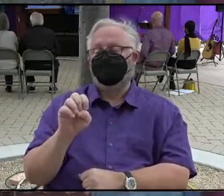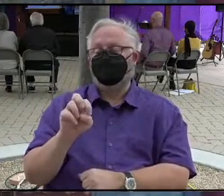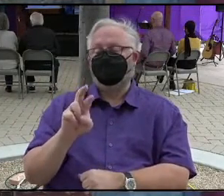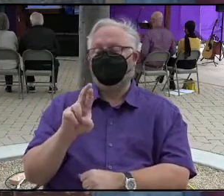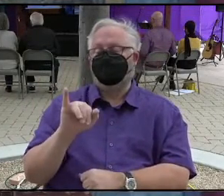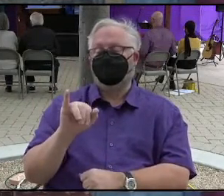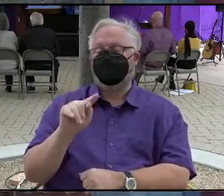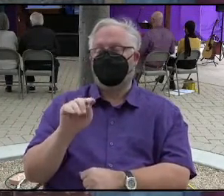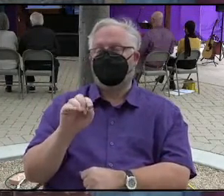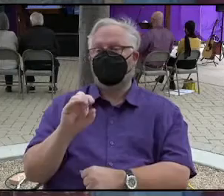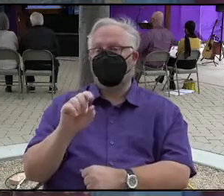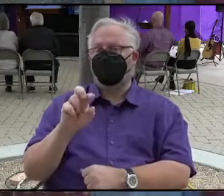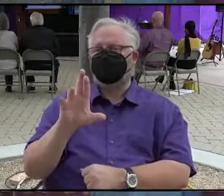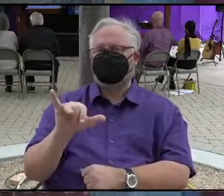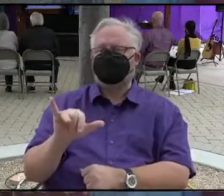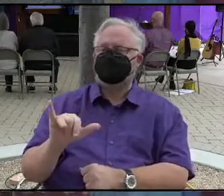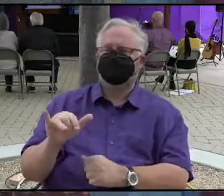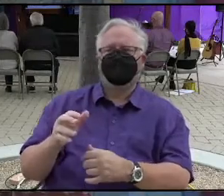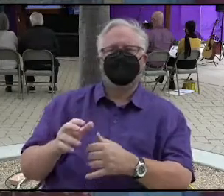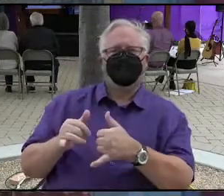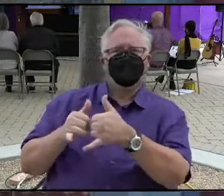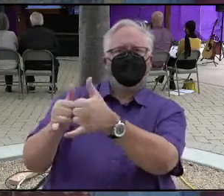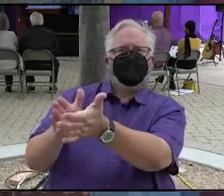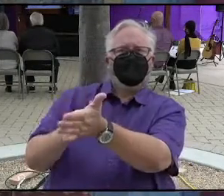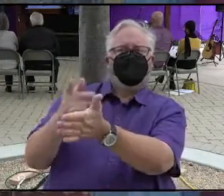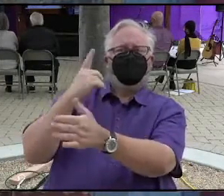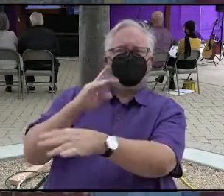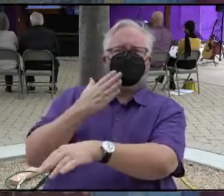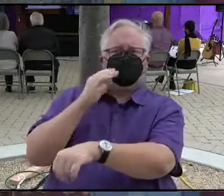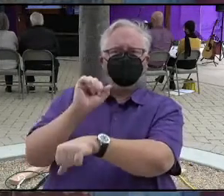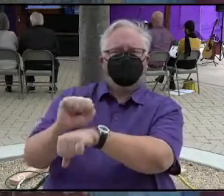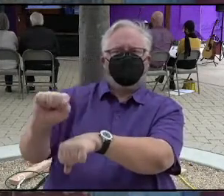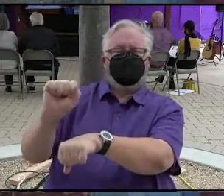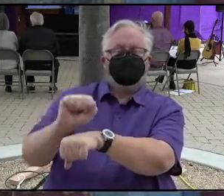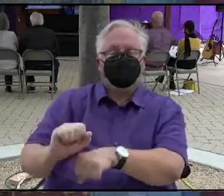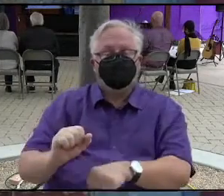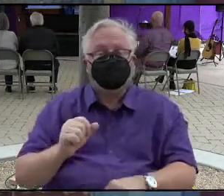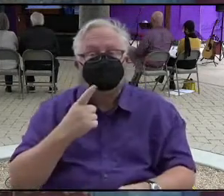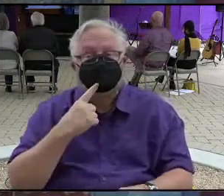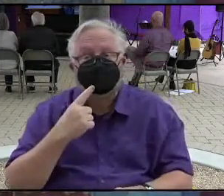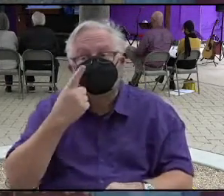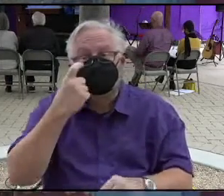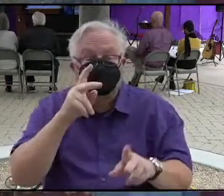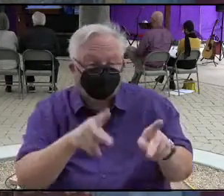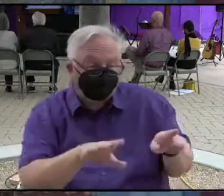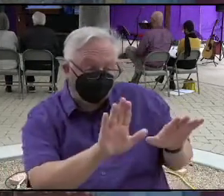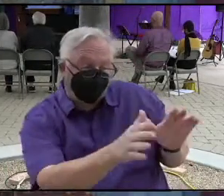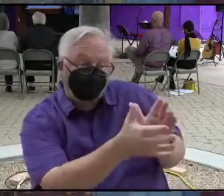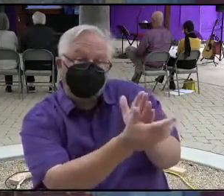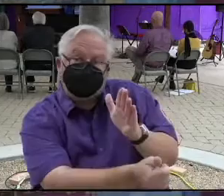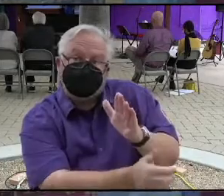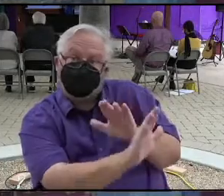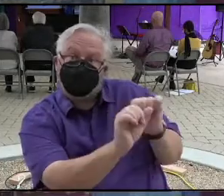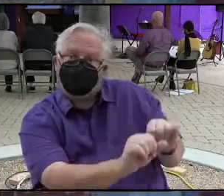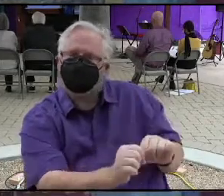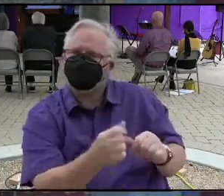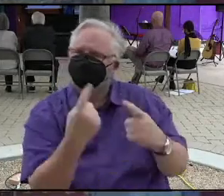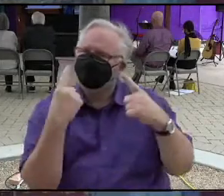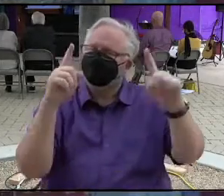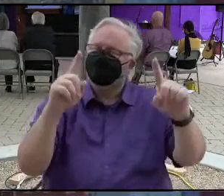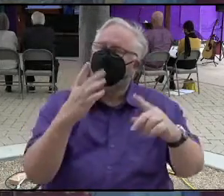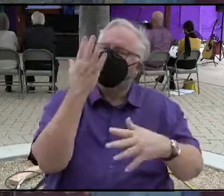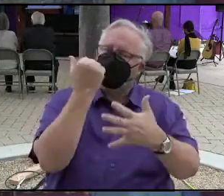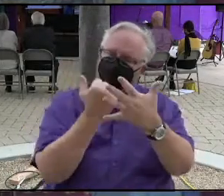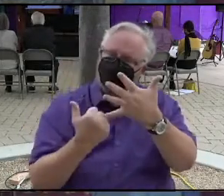We know that's a system in which people are said to succeed because of their ability. They get ahead because they